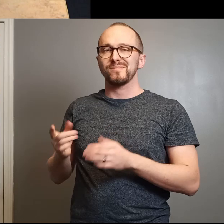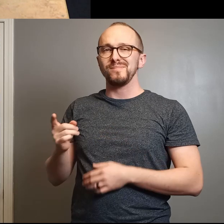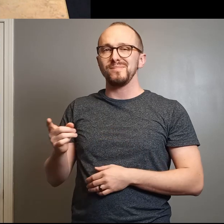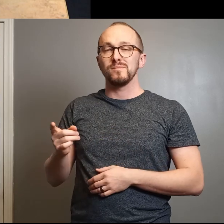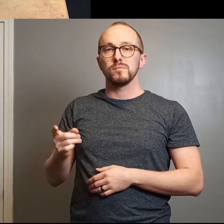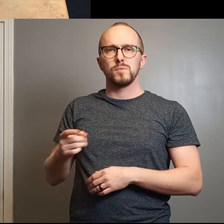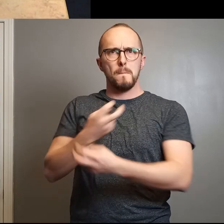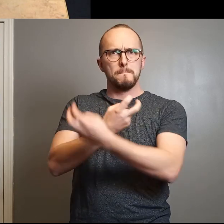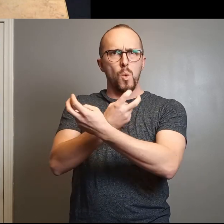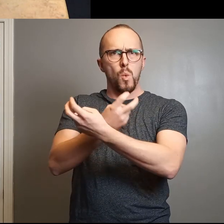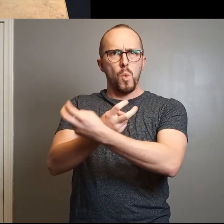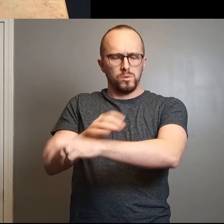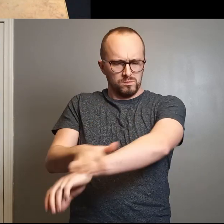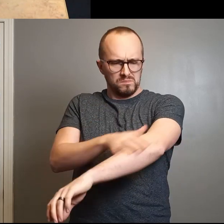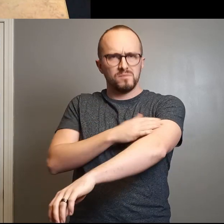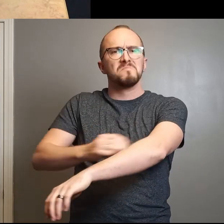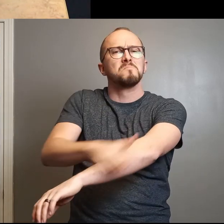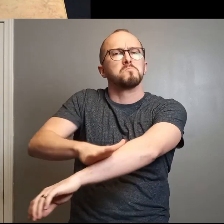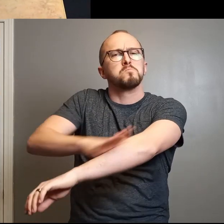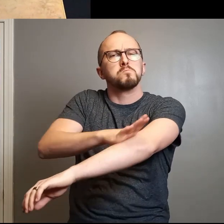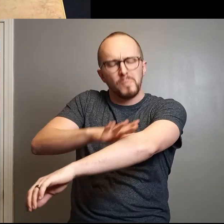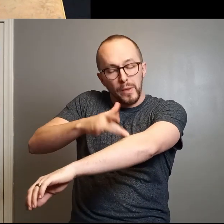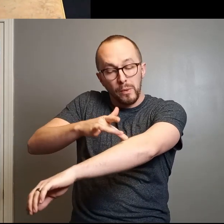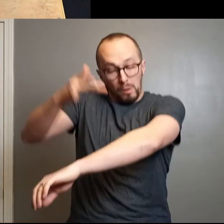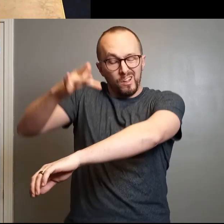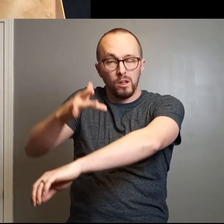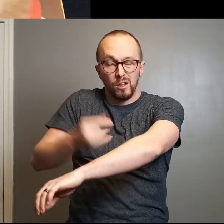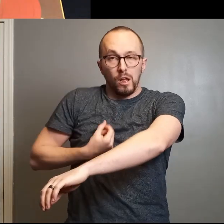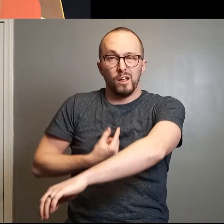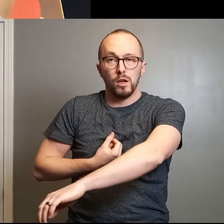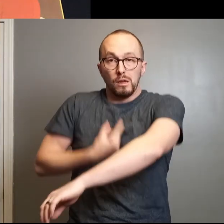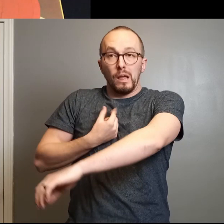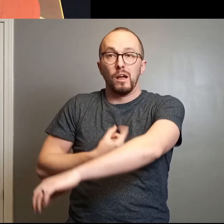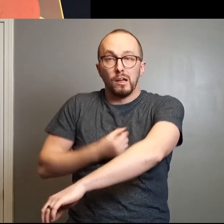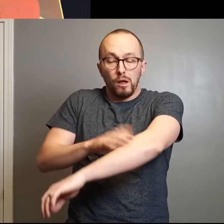Polished his bones. Hic, hic, hic.